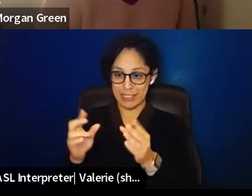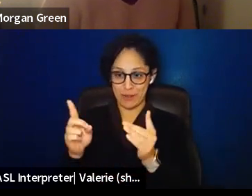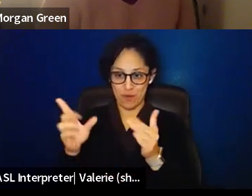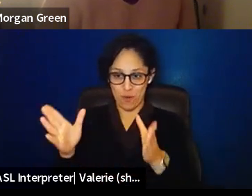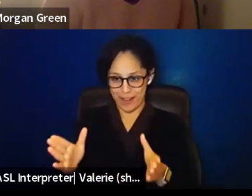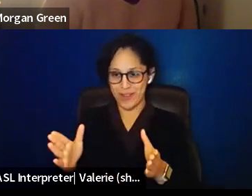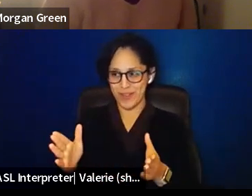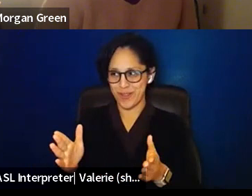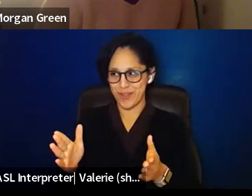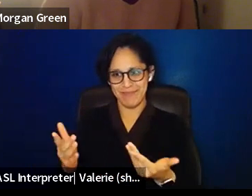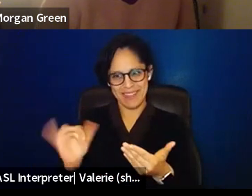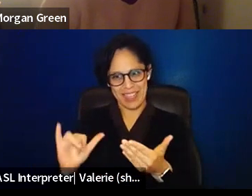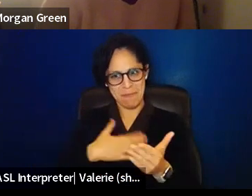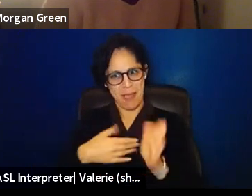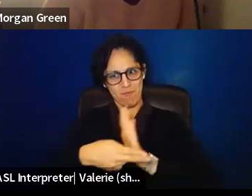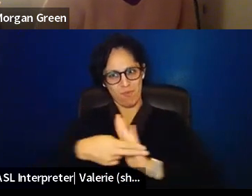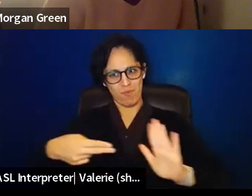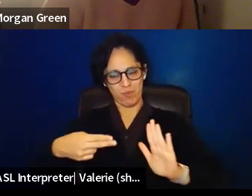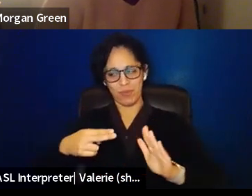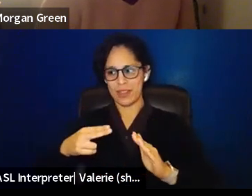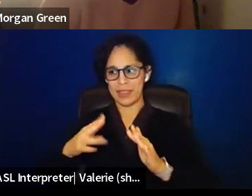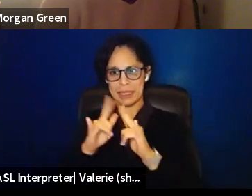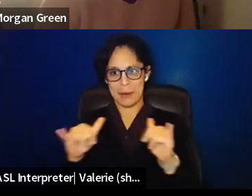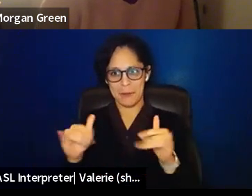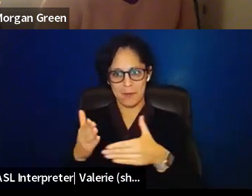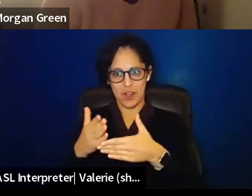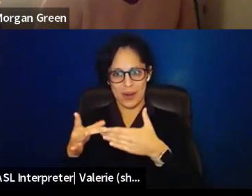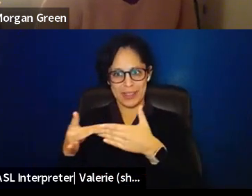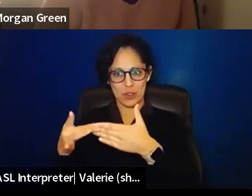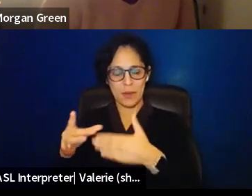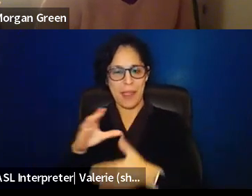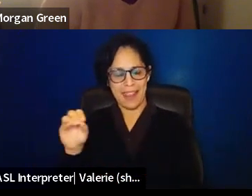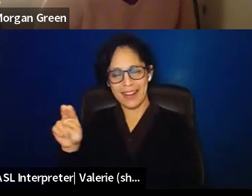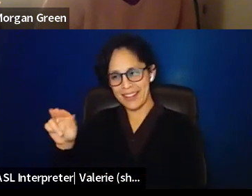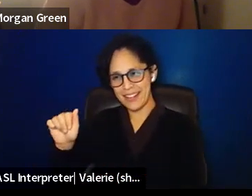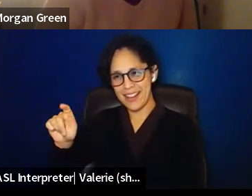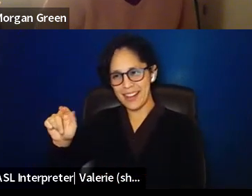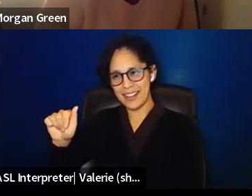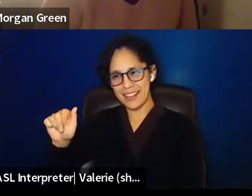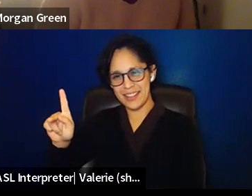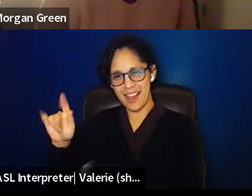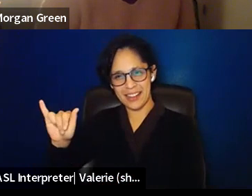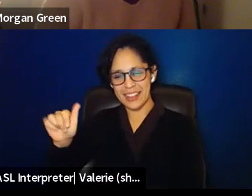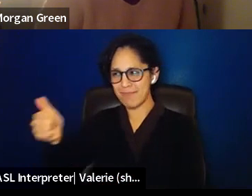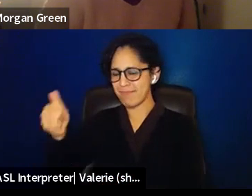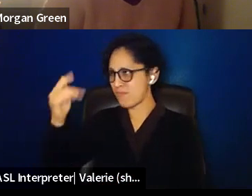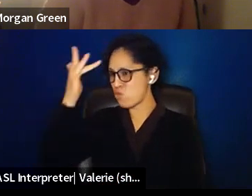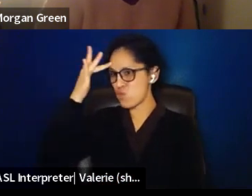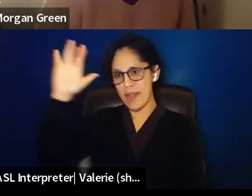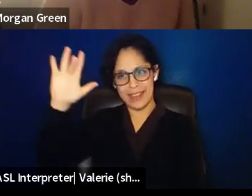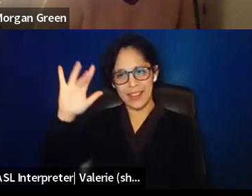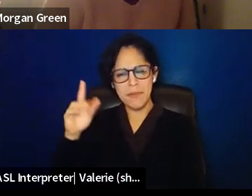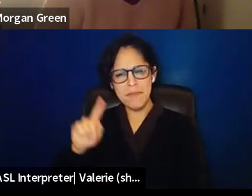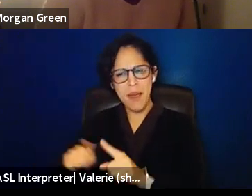leadership, right? So in a weird way, and Nataki, who's brilliant, selected a trio of people